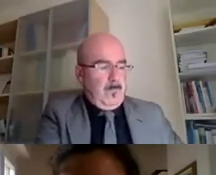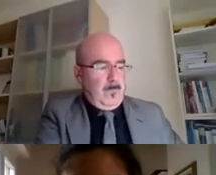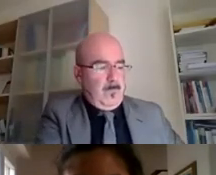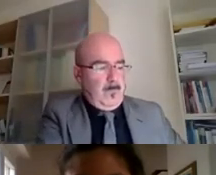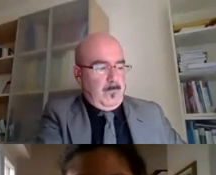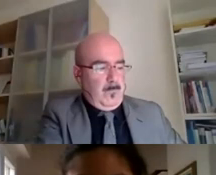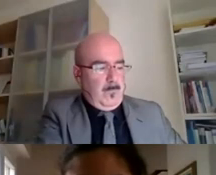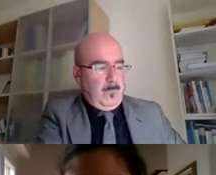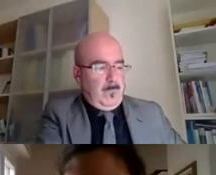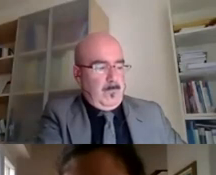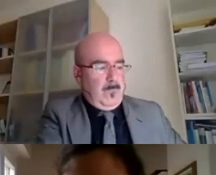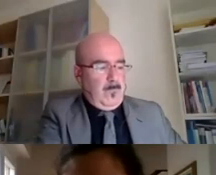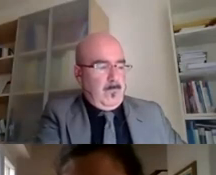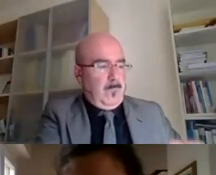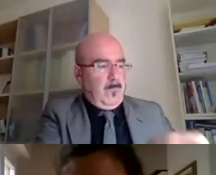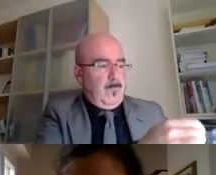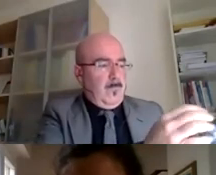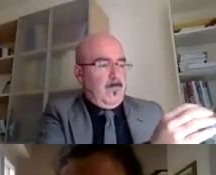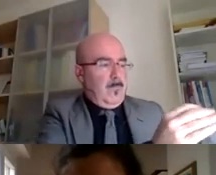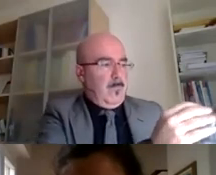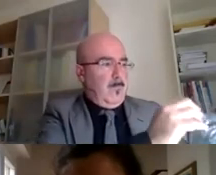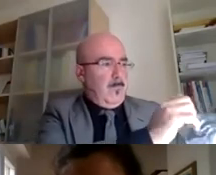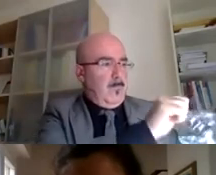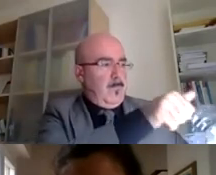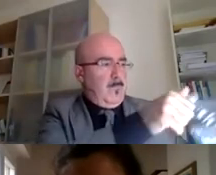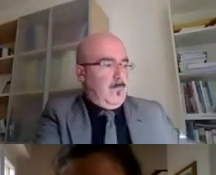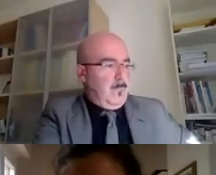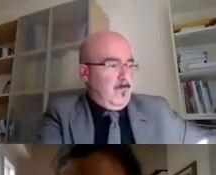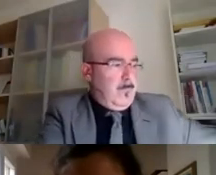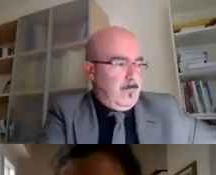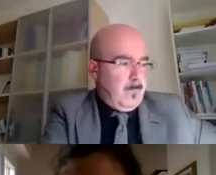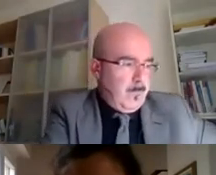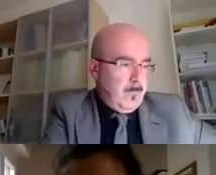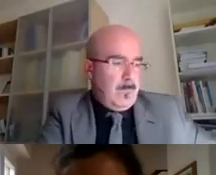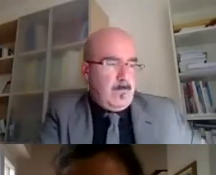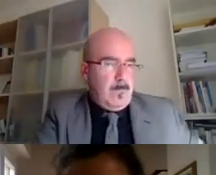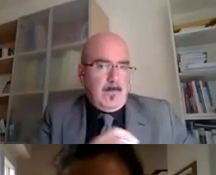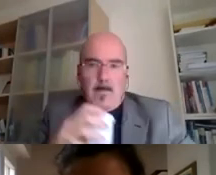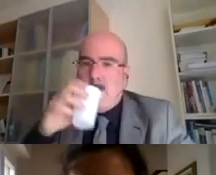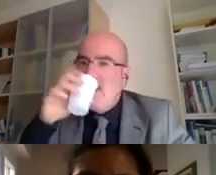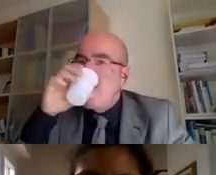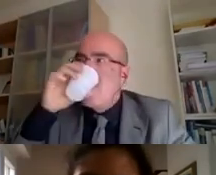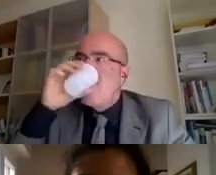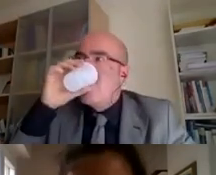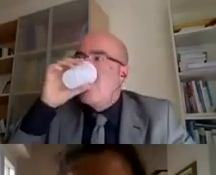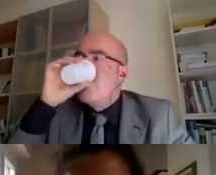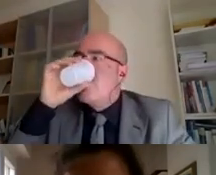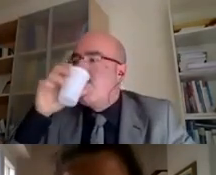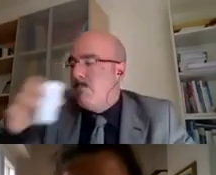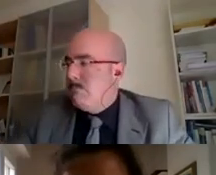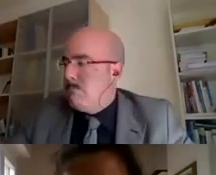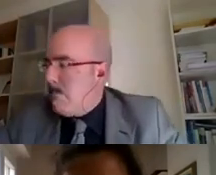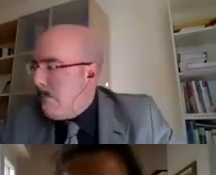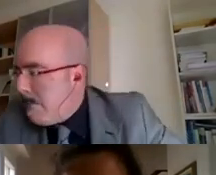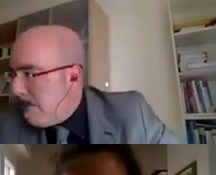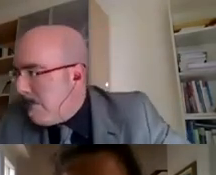And luckily, we had Chima Williams and Jonathan Kaufman. Chima Williams is based in Nigeria. Jonathan